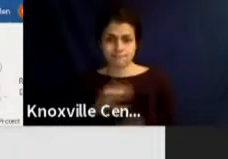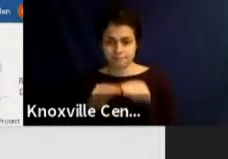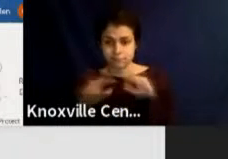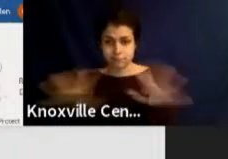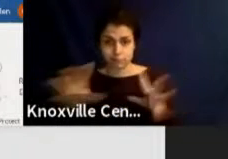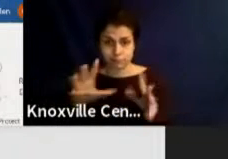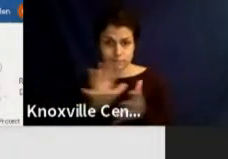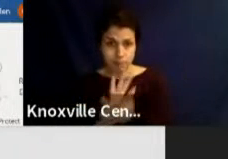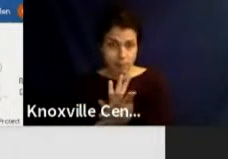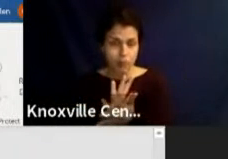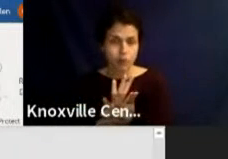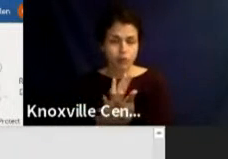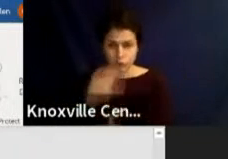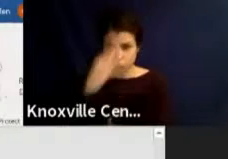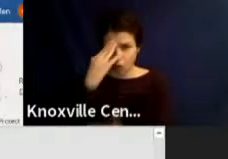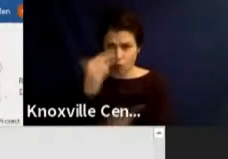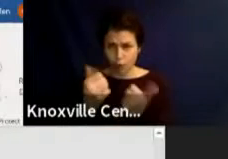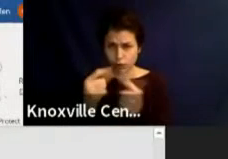I can look it up.